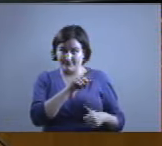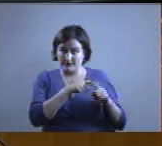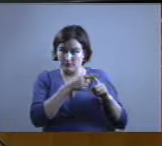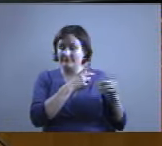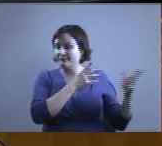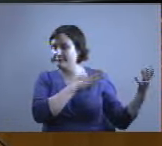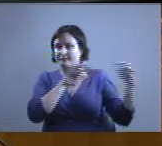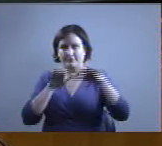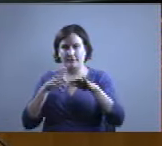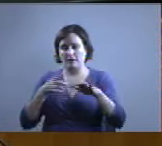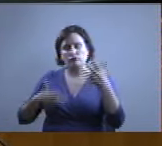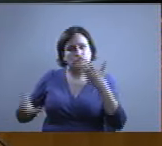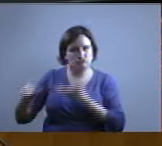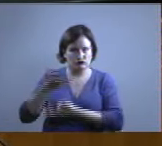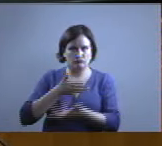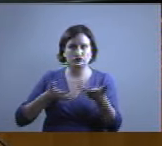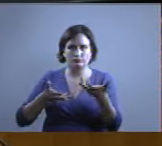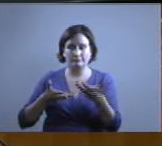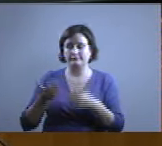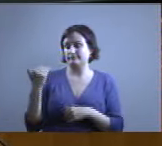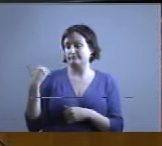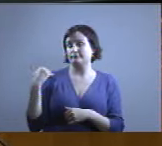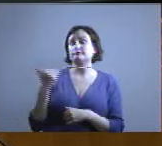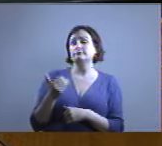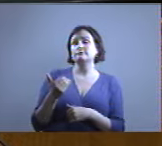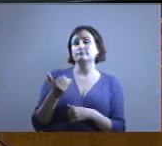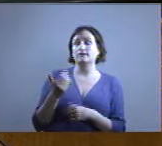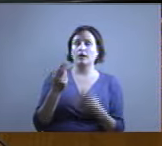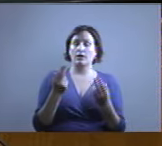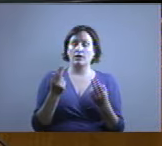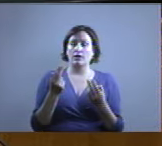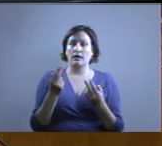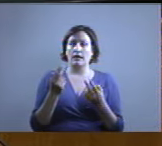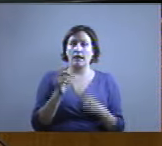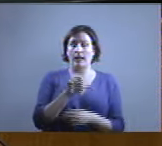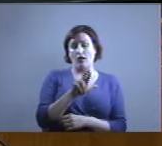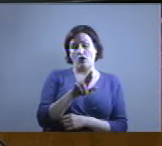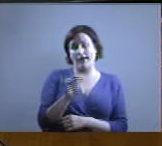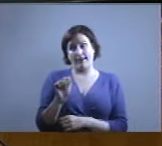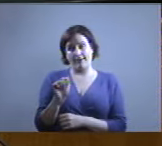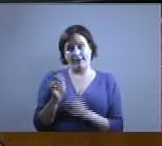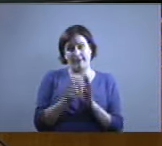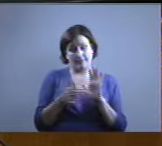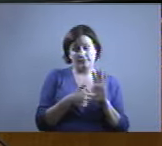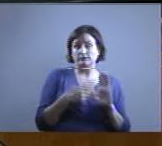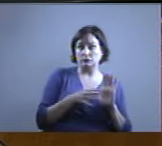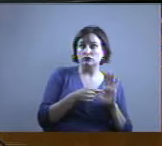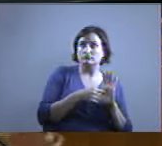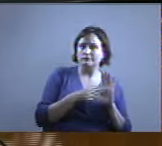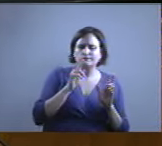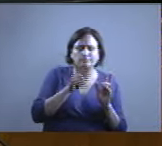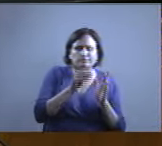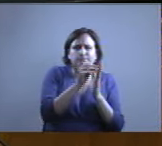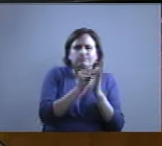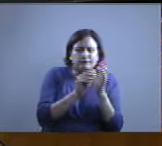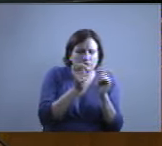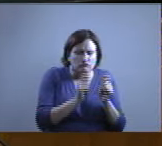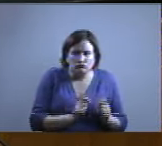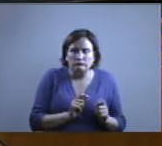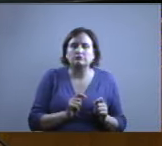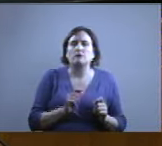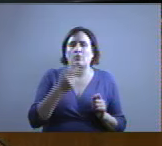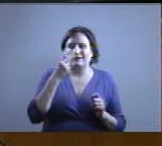1988, the old government proposed new amendments to the Labour Relations Act, which included things that were aimed at reversing gains